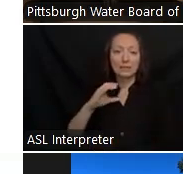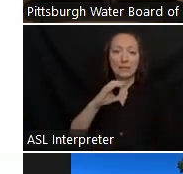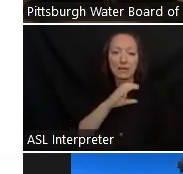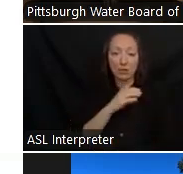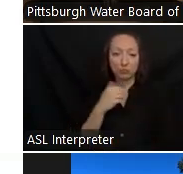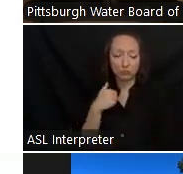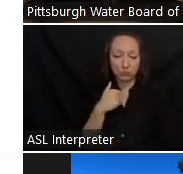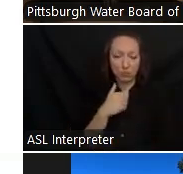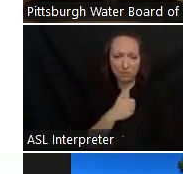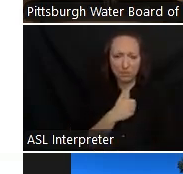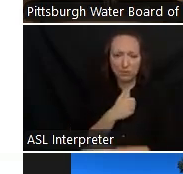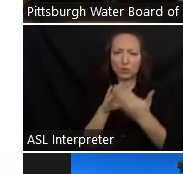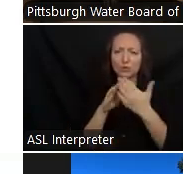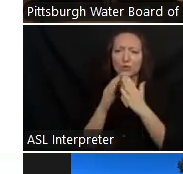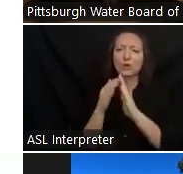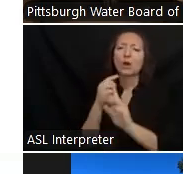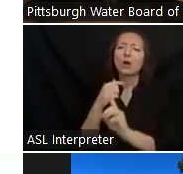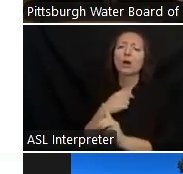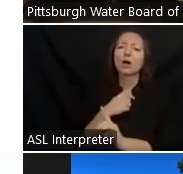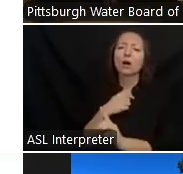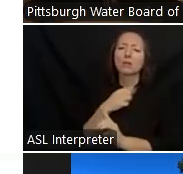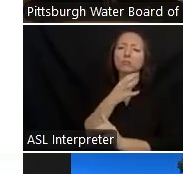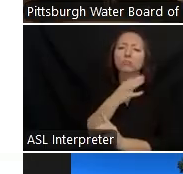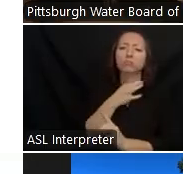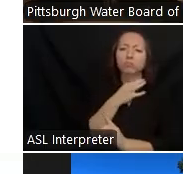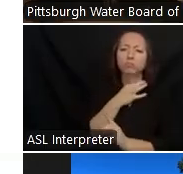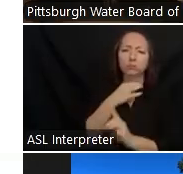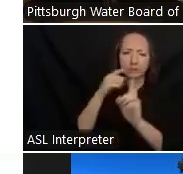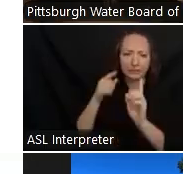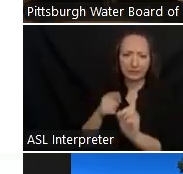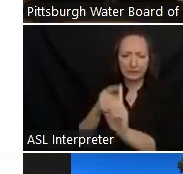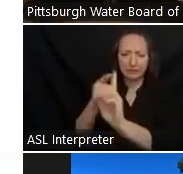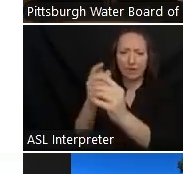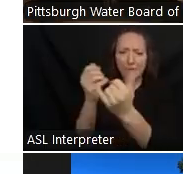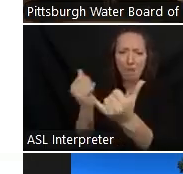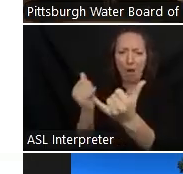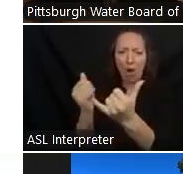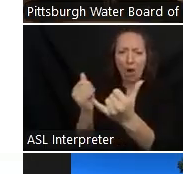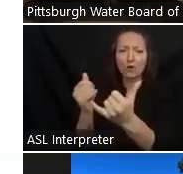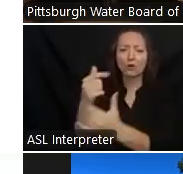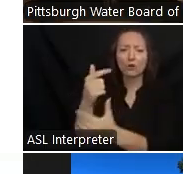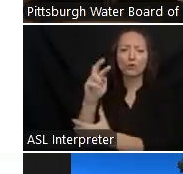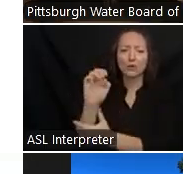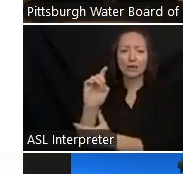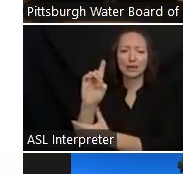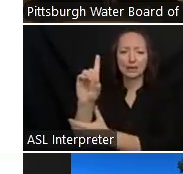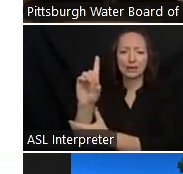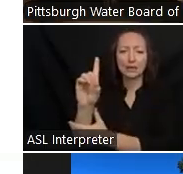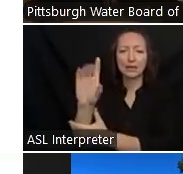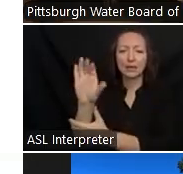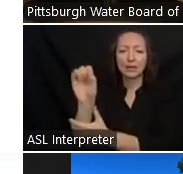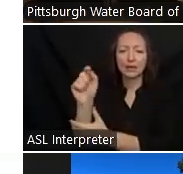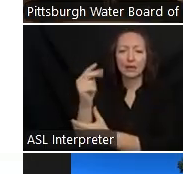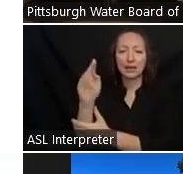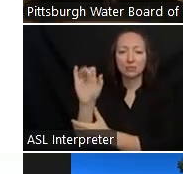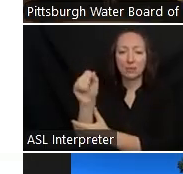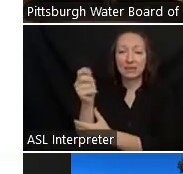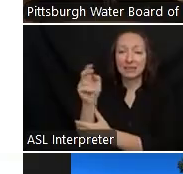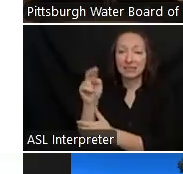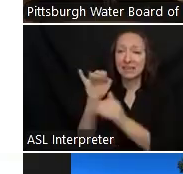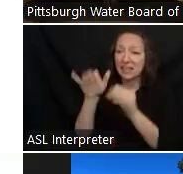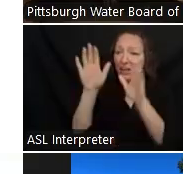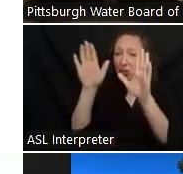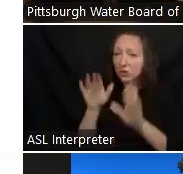the move toward a more modern graded catch basin is helpful for everybody because, as you said, less solids get into